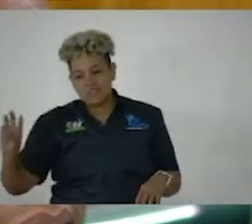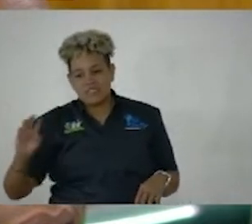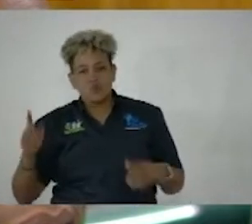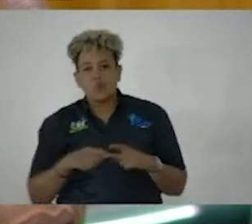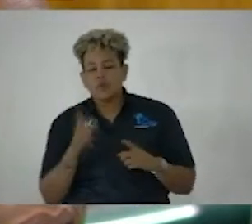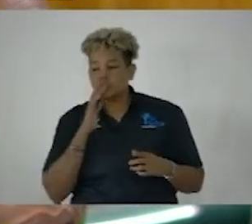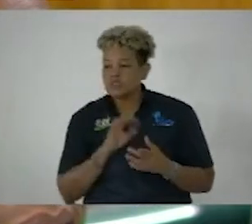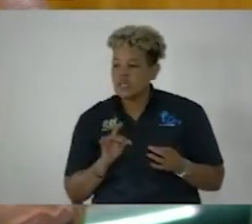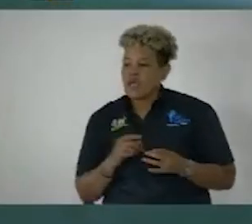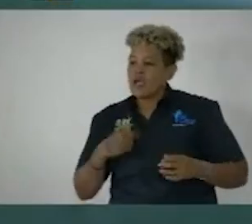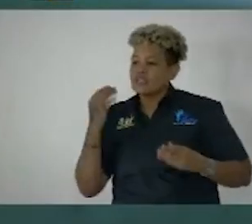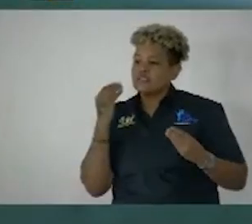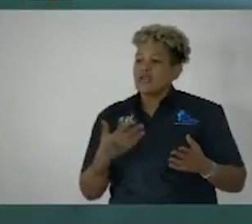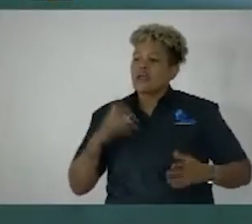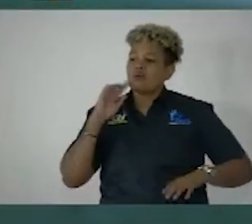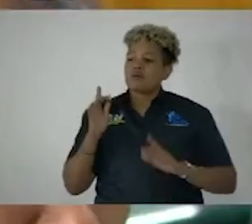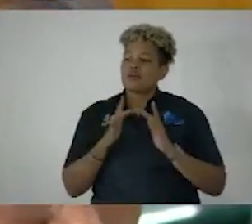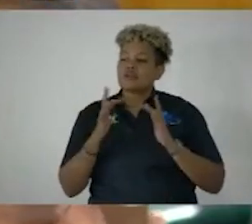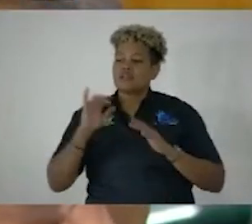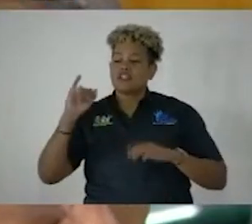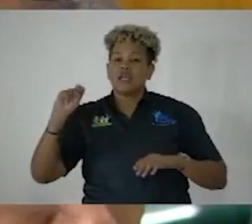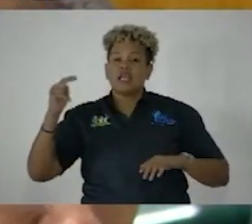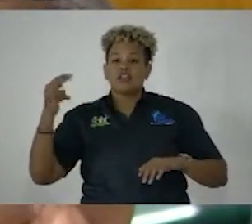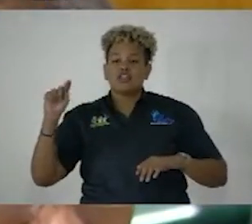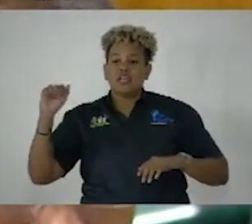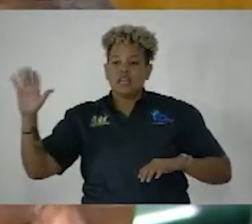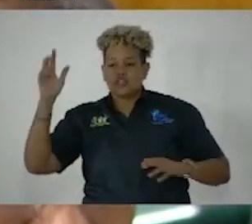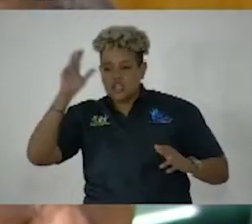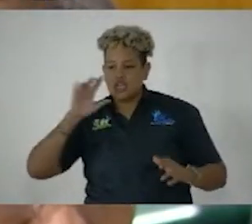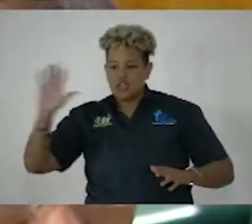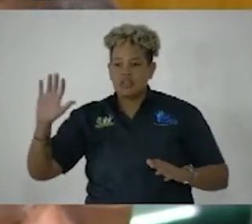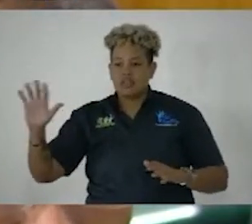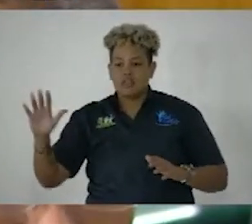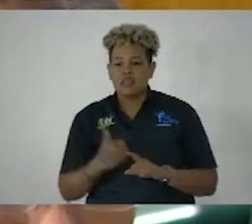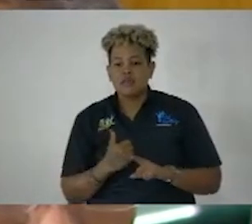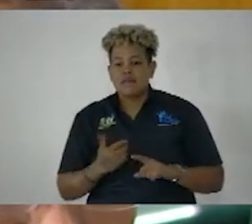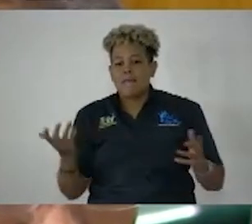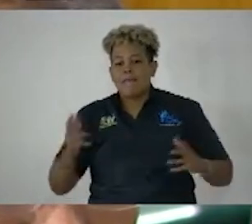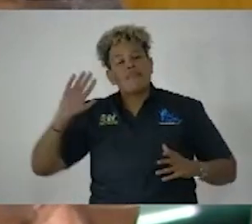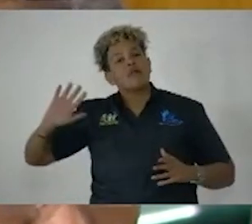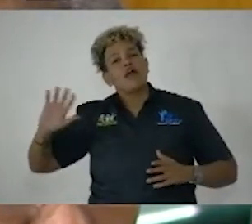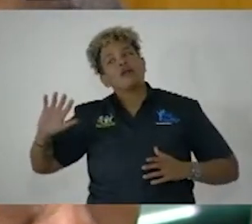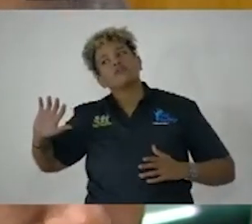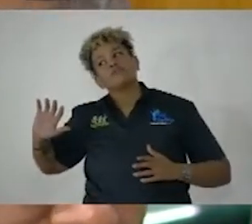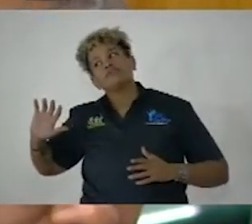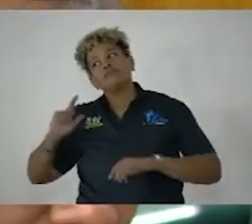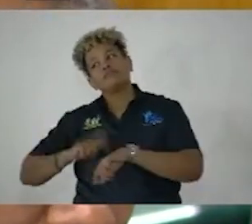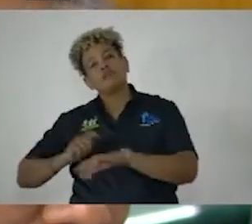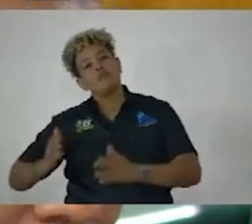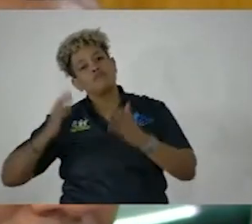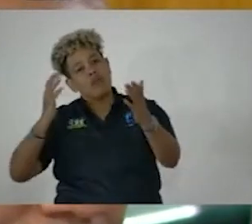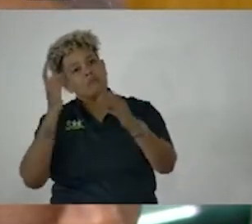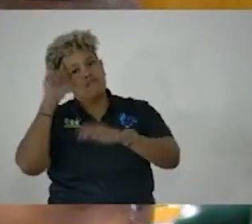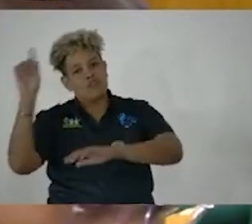When we're talking about? As I said to you, I would have to contact the JNHT to hear what their timeline